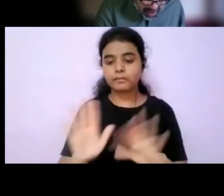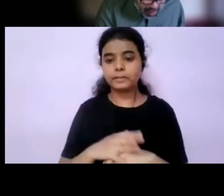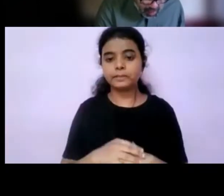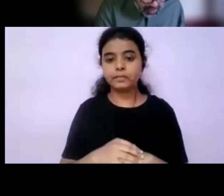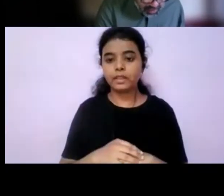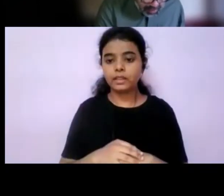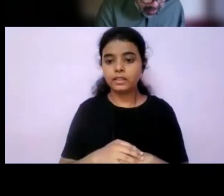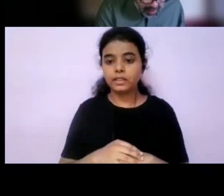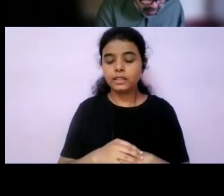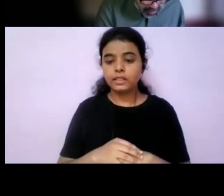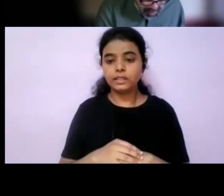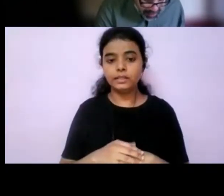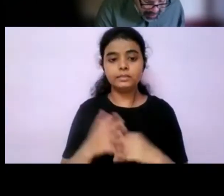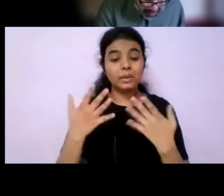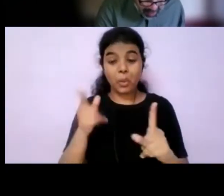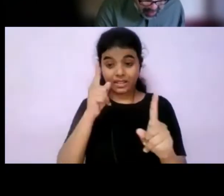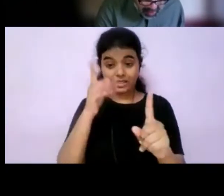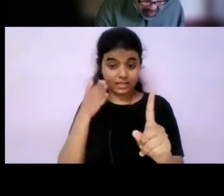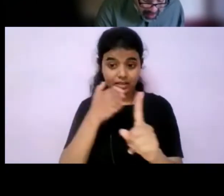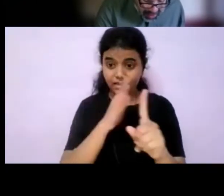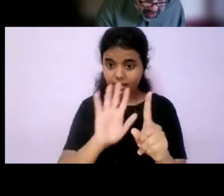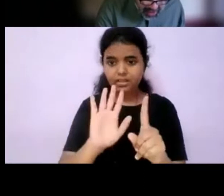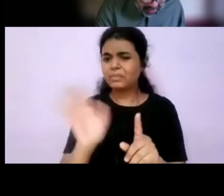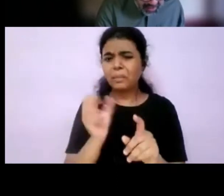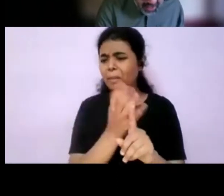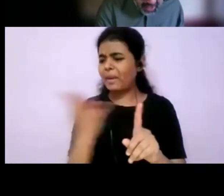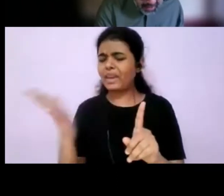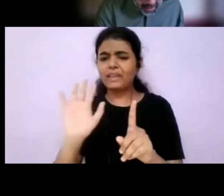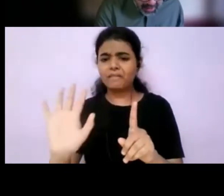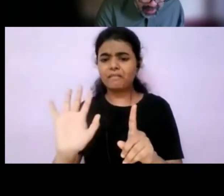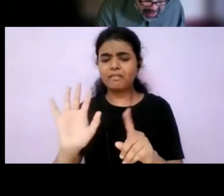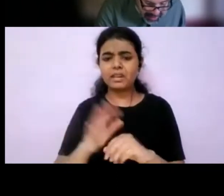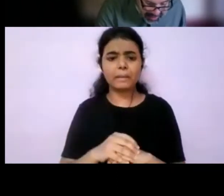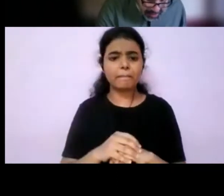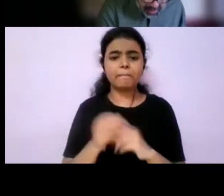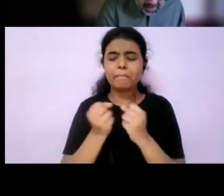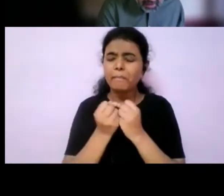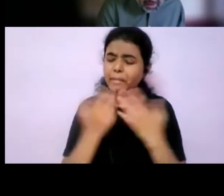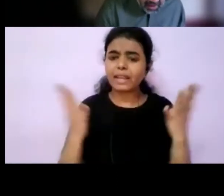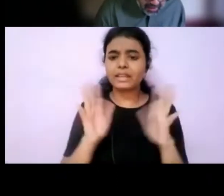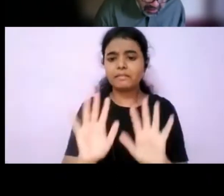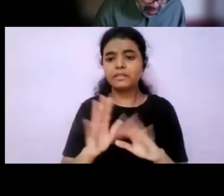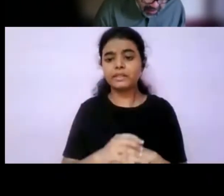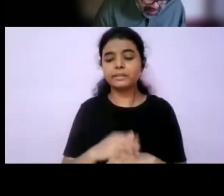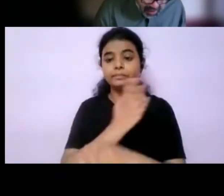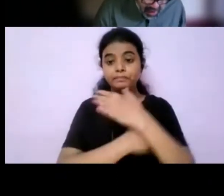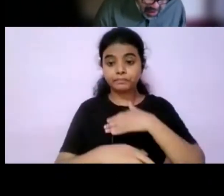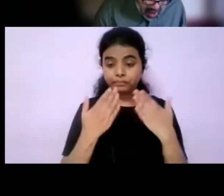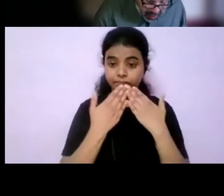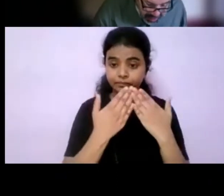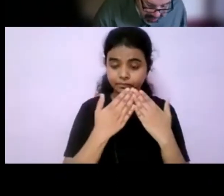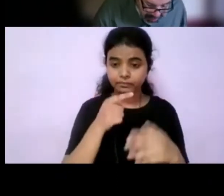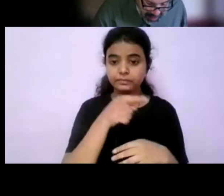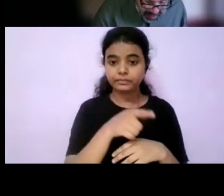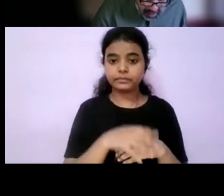there's no one simple approach. There is, though, I think, the key defining element. Disability studies is premised